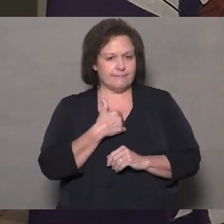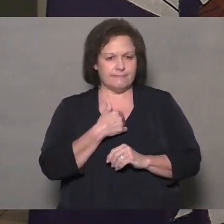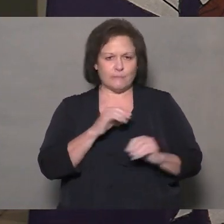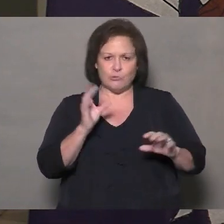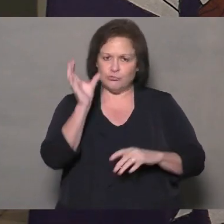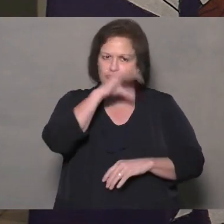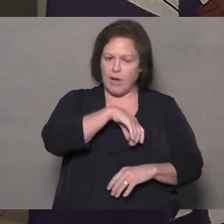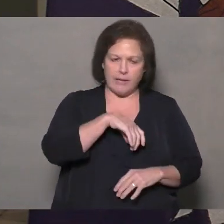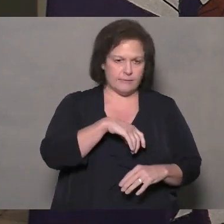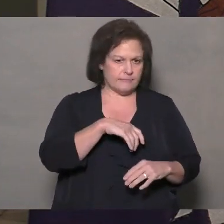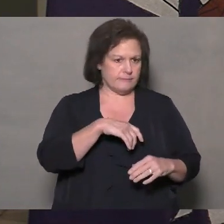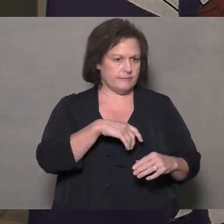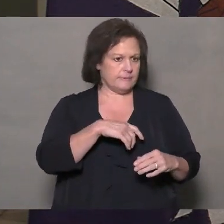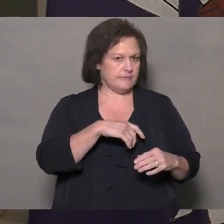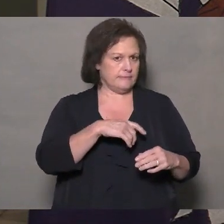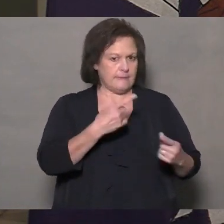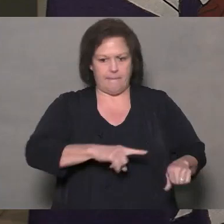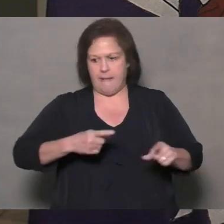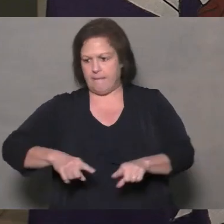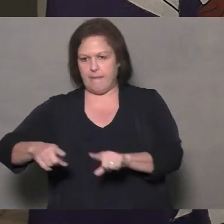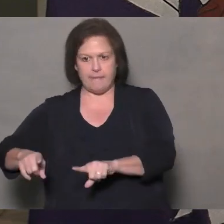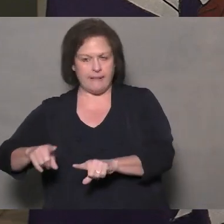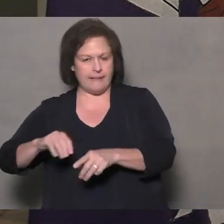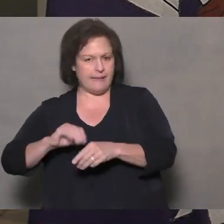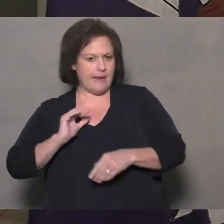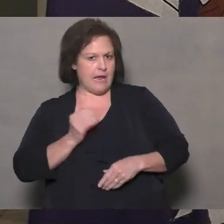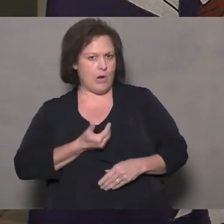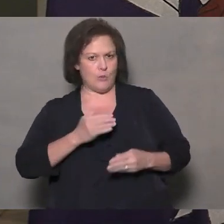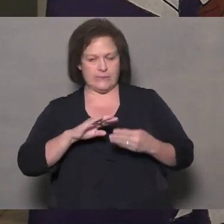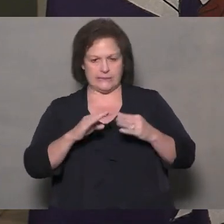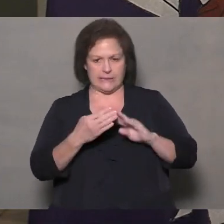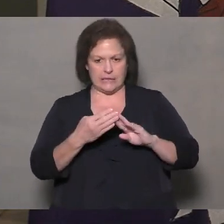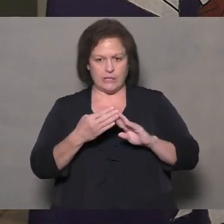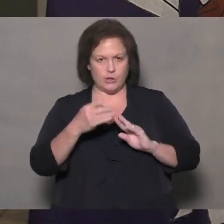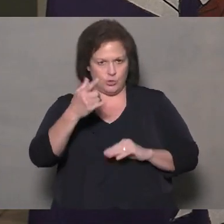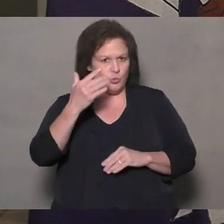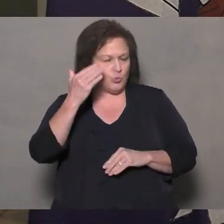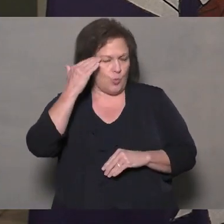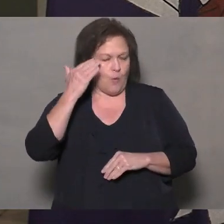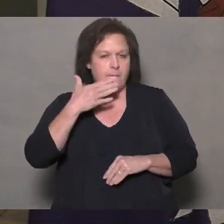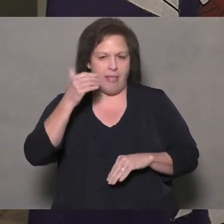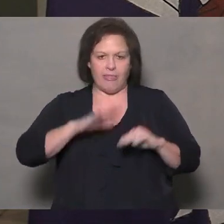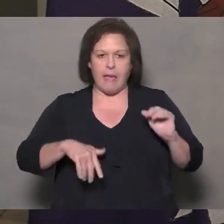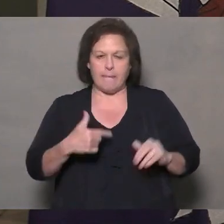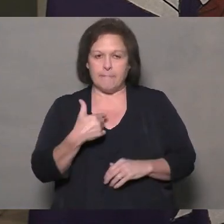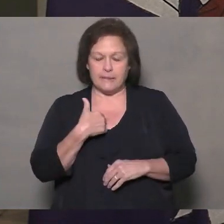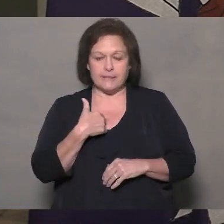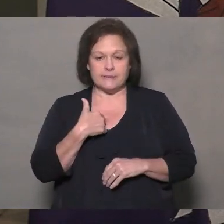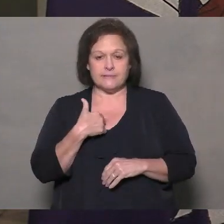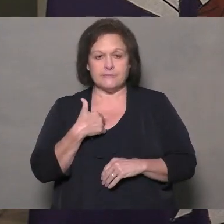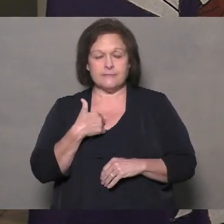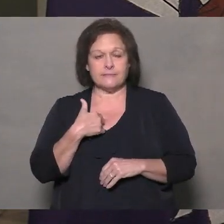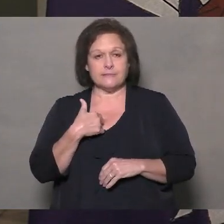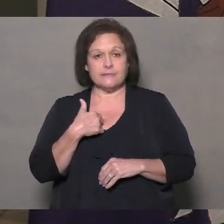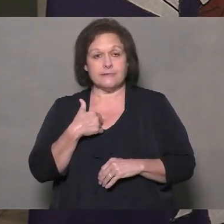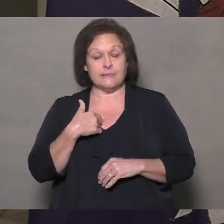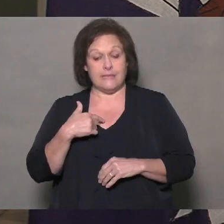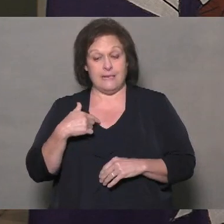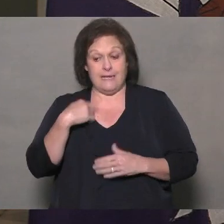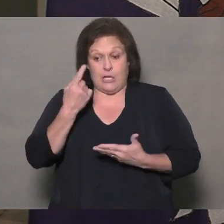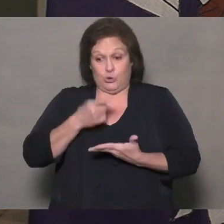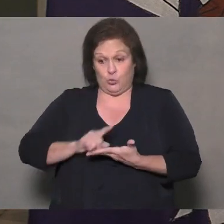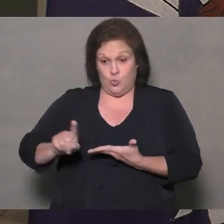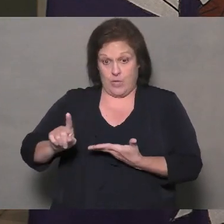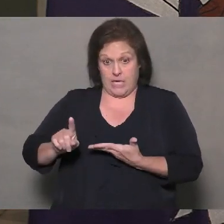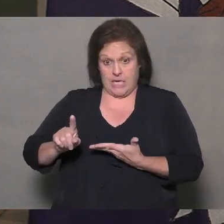to trauma or to disruption. You know better than me. And after all, next week